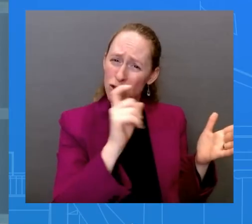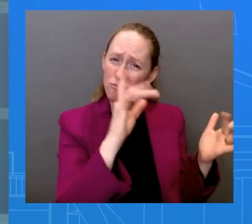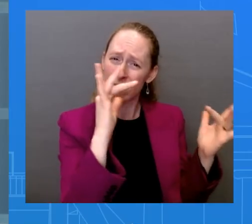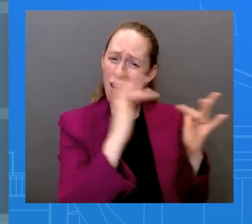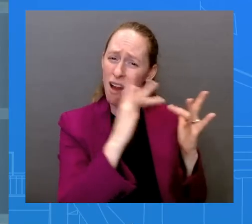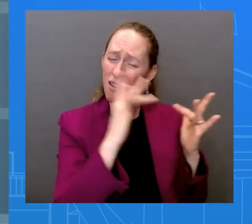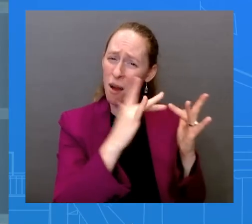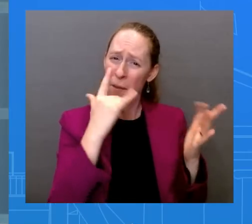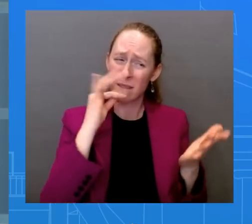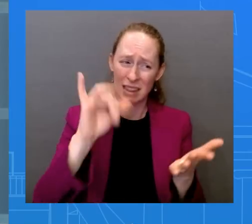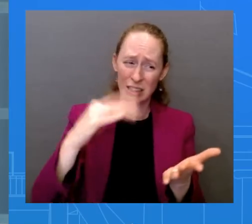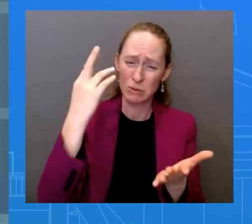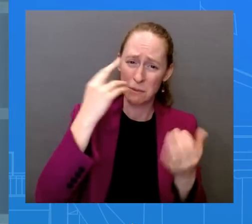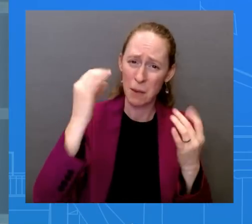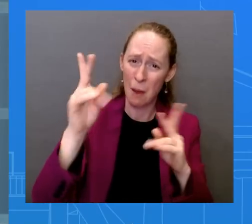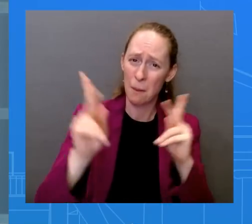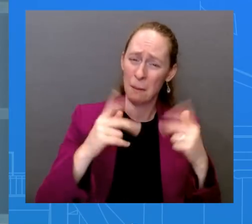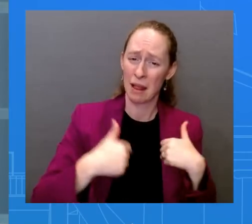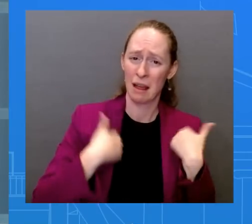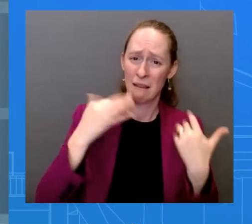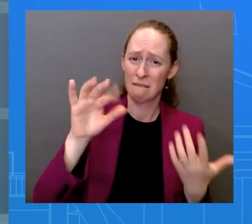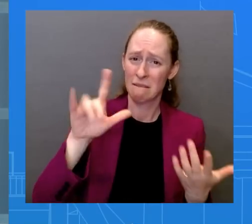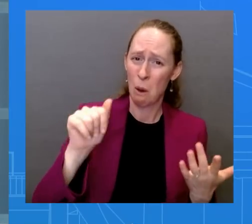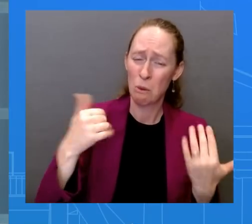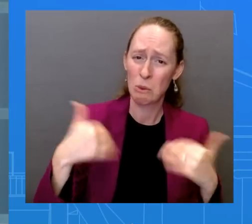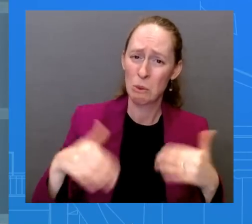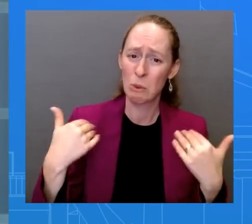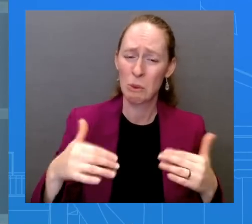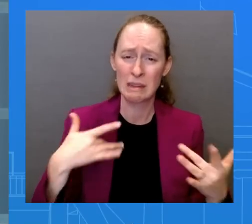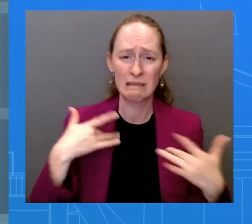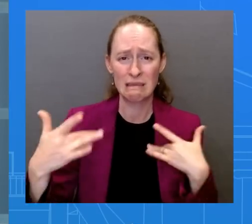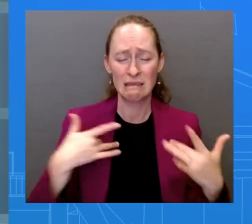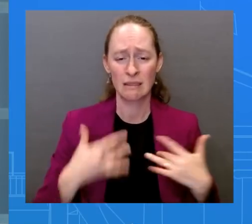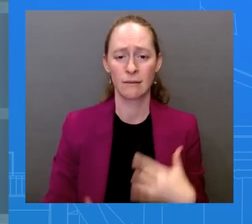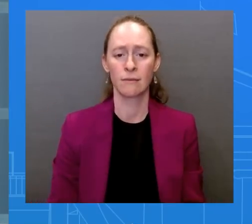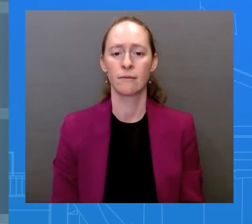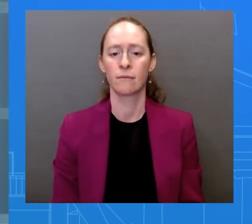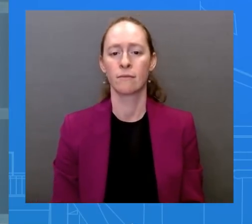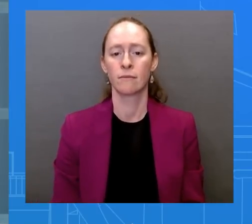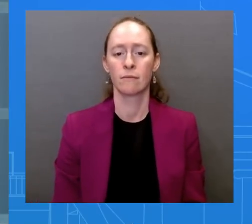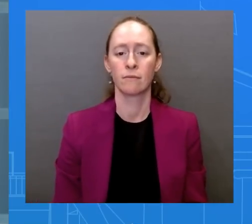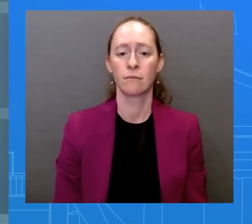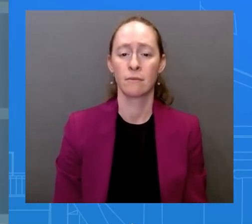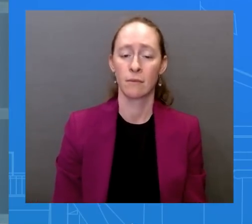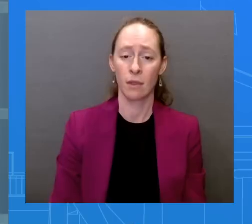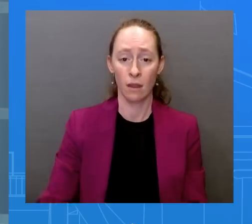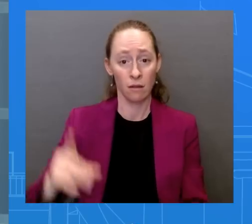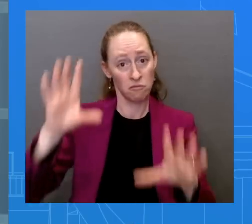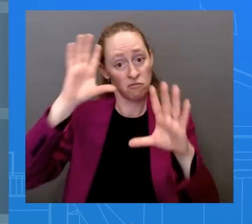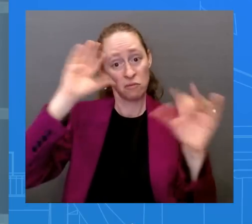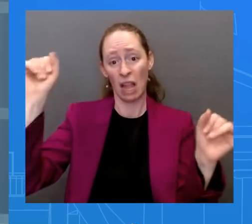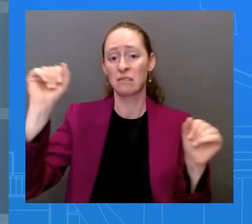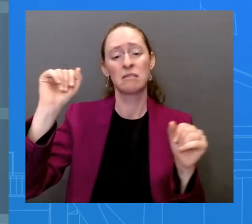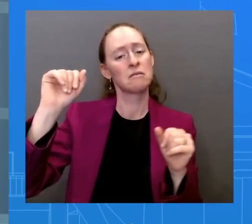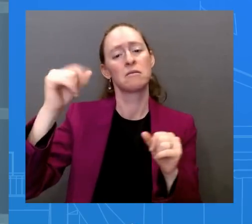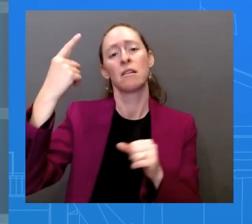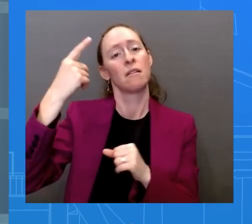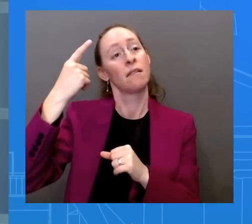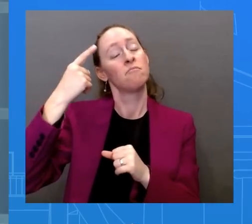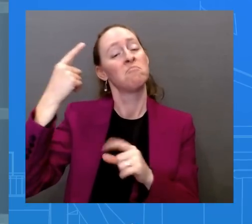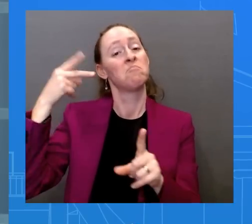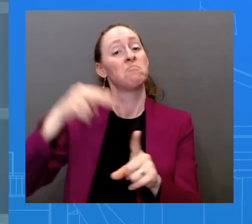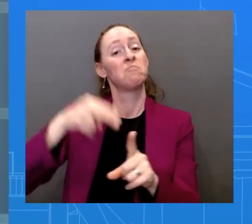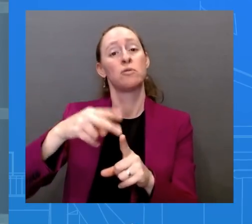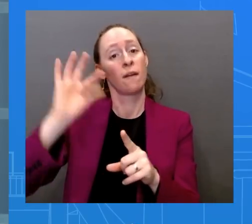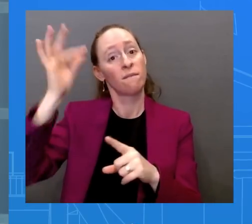it's important that federal resources is provided for the people of Florida. That is the most important thing, to make sure